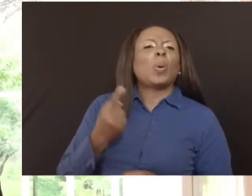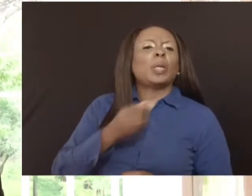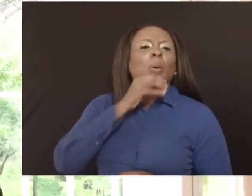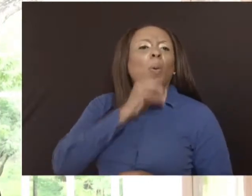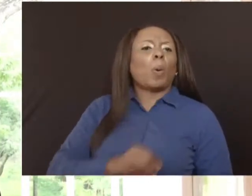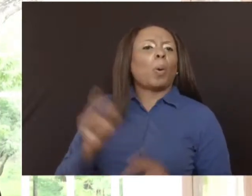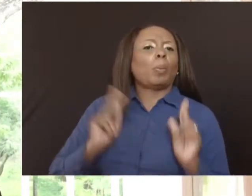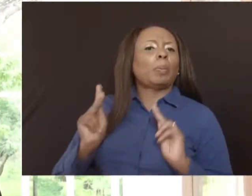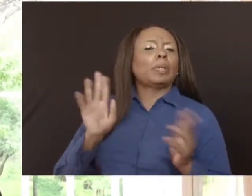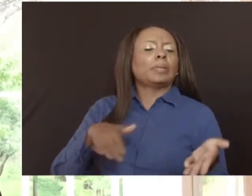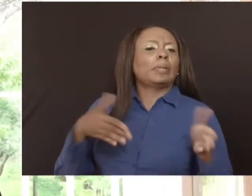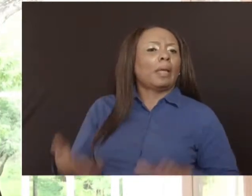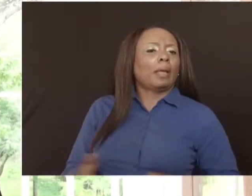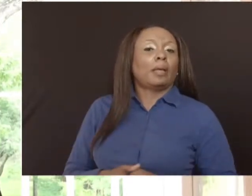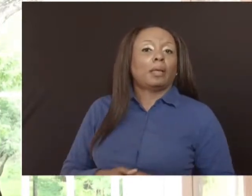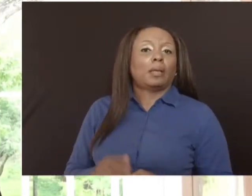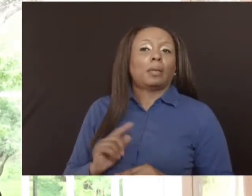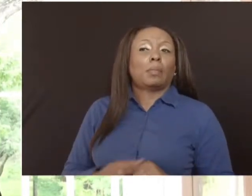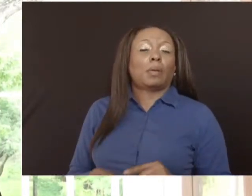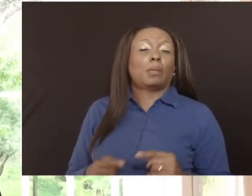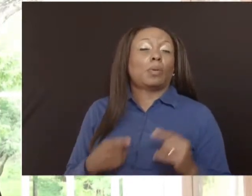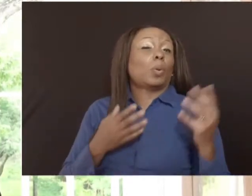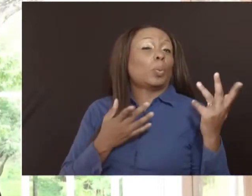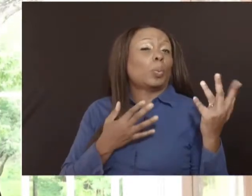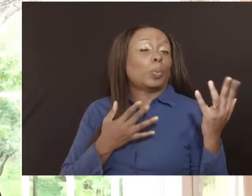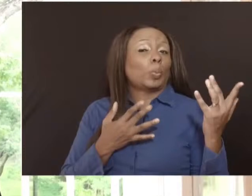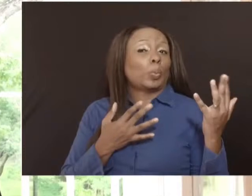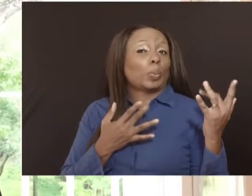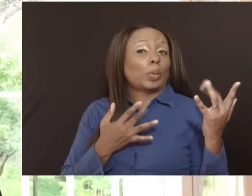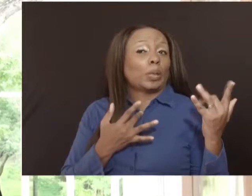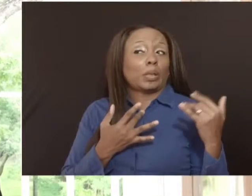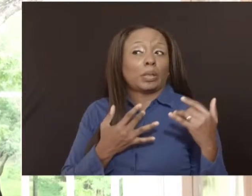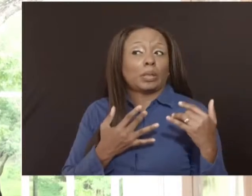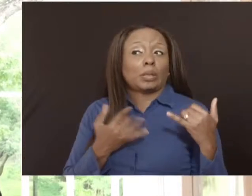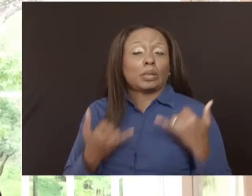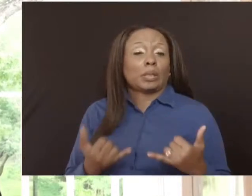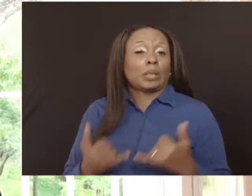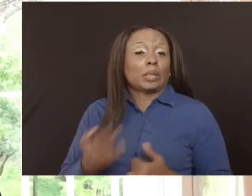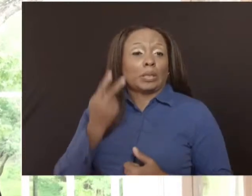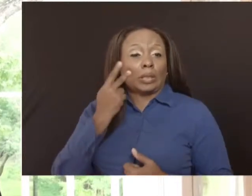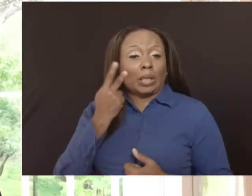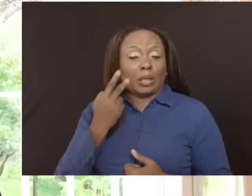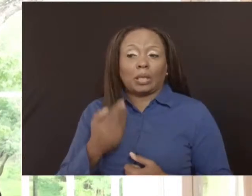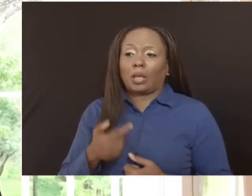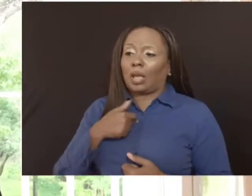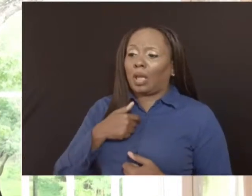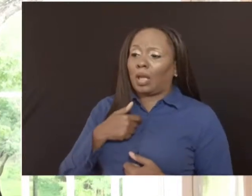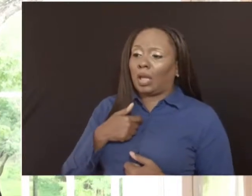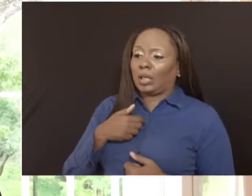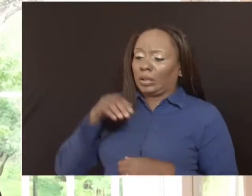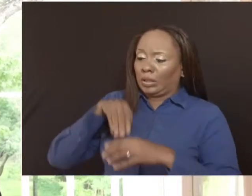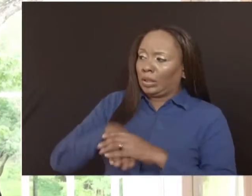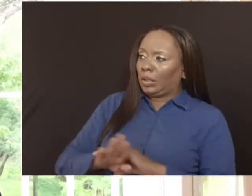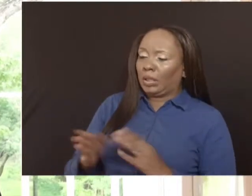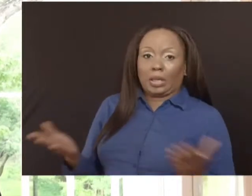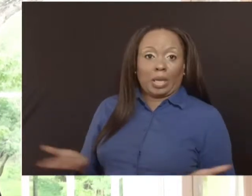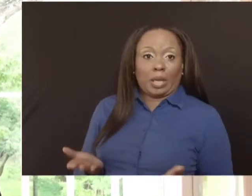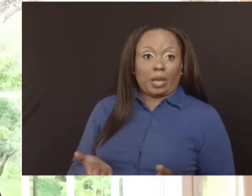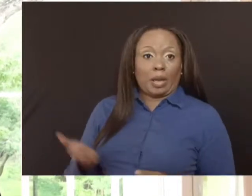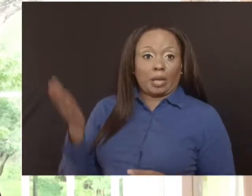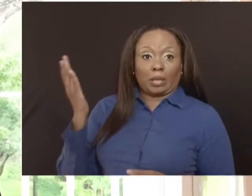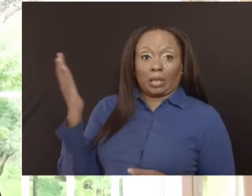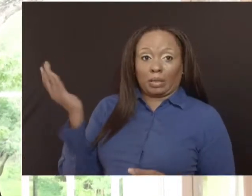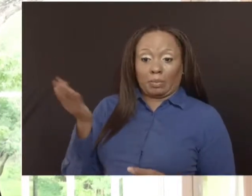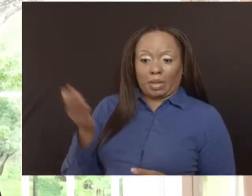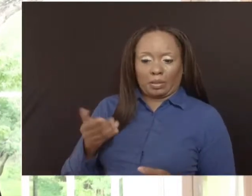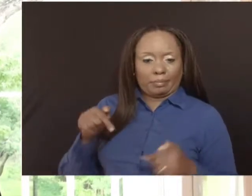dying. But let me tell you, we are waiting for figures for today. And as I walked in here to speak to you